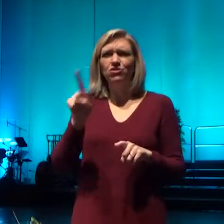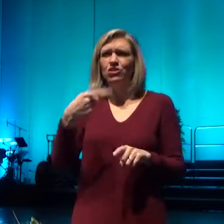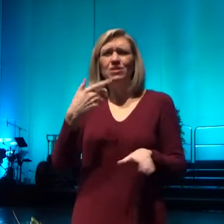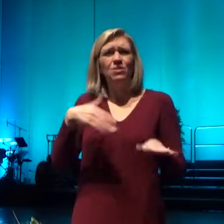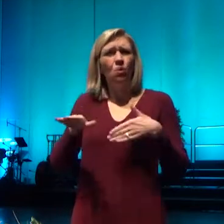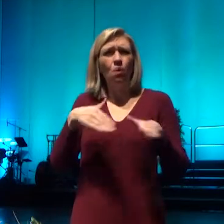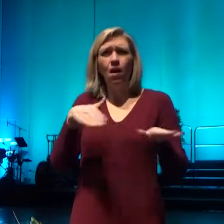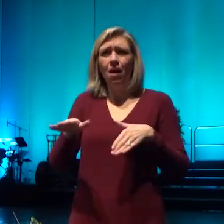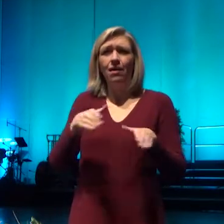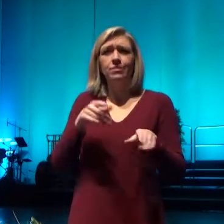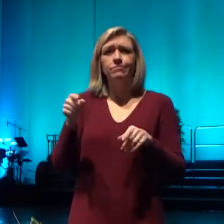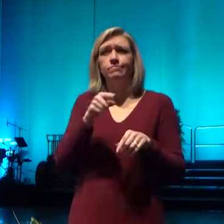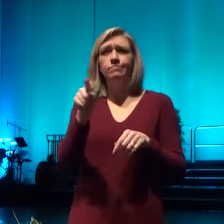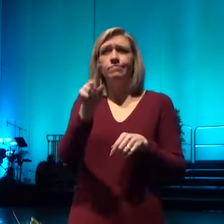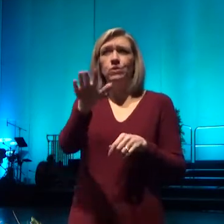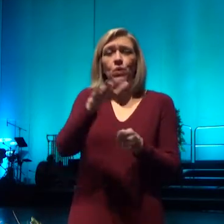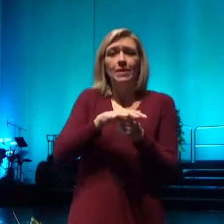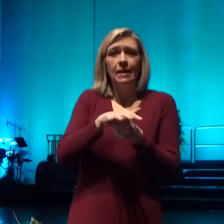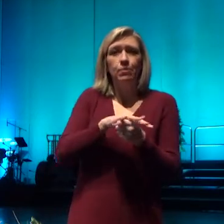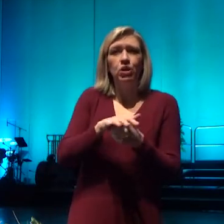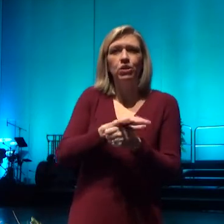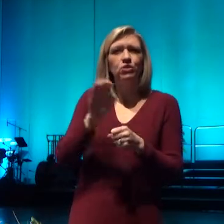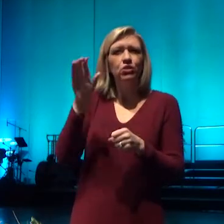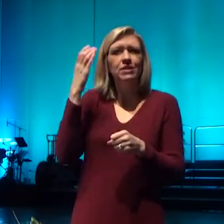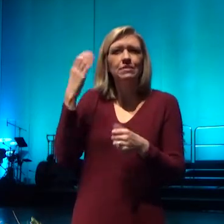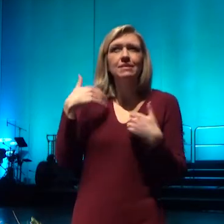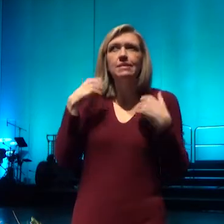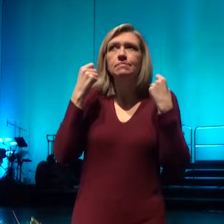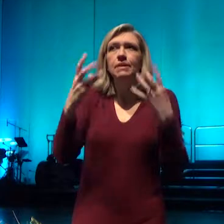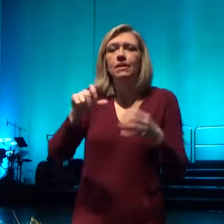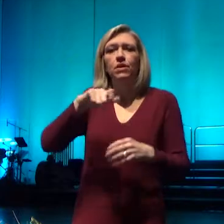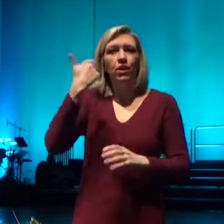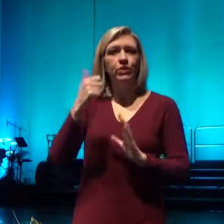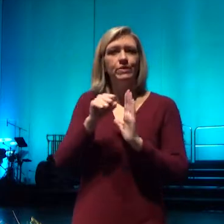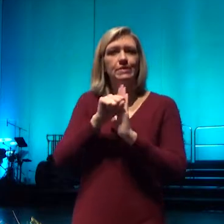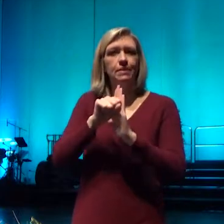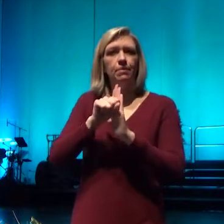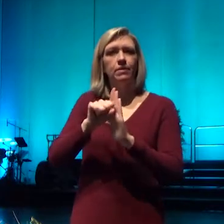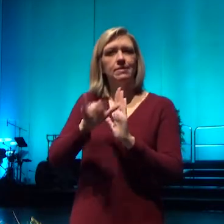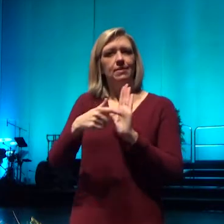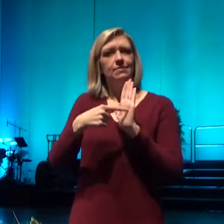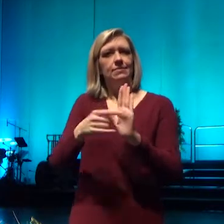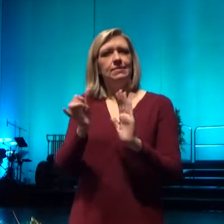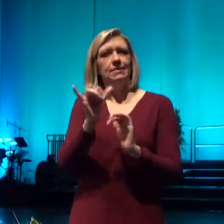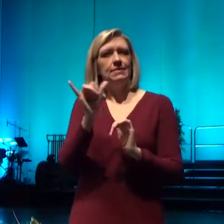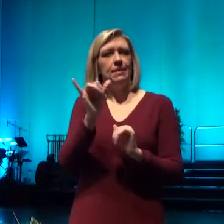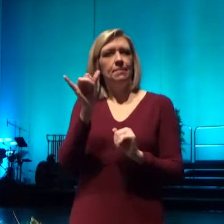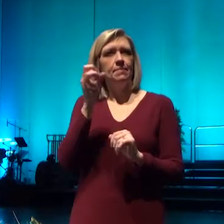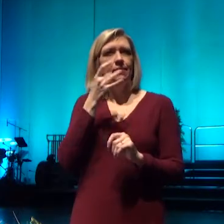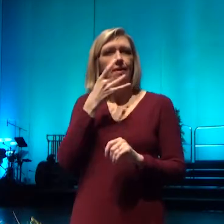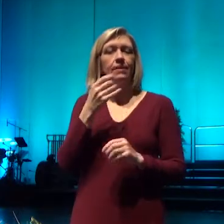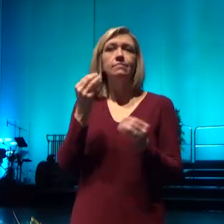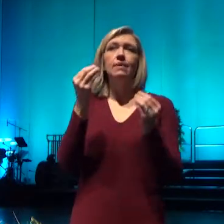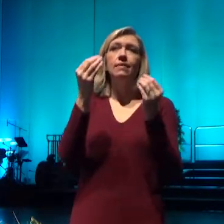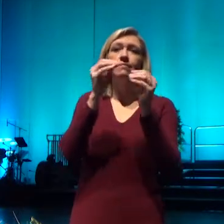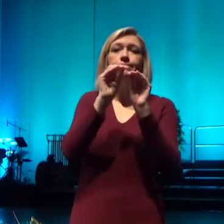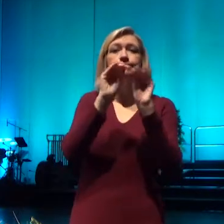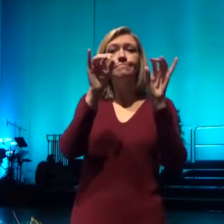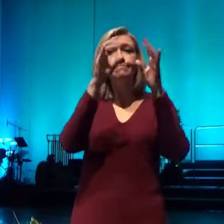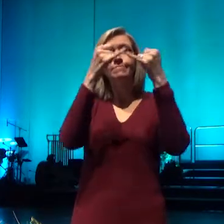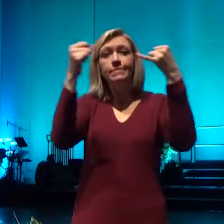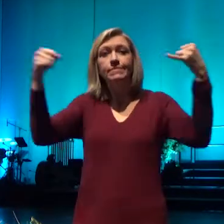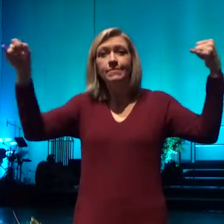see that Christmas has many other symbols that express that same light. You know, the lights on people's houses,